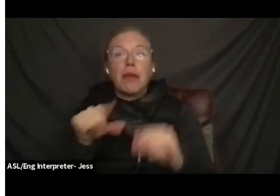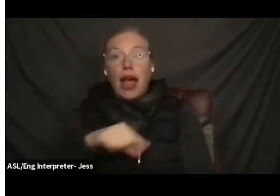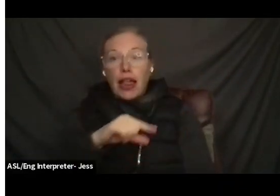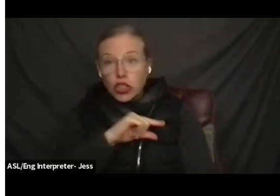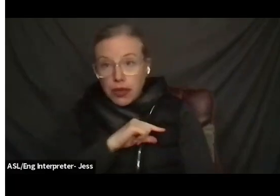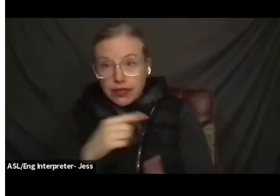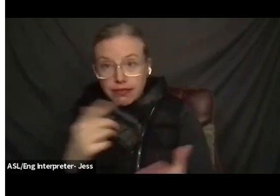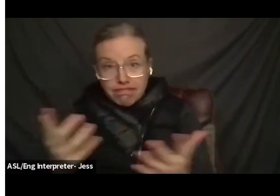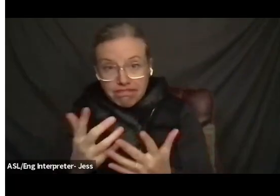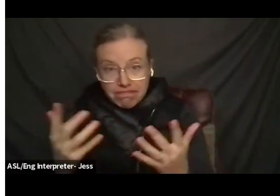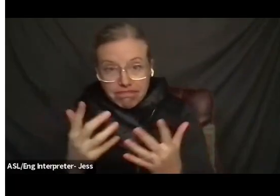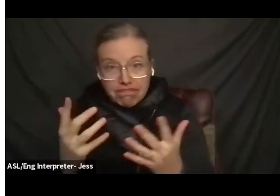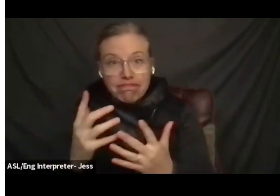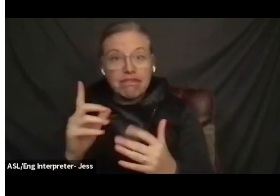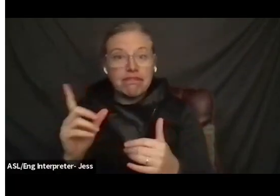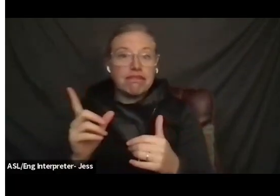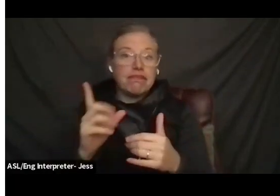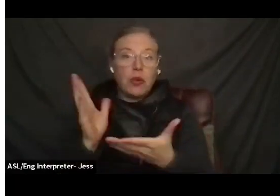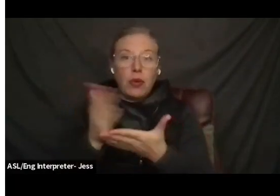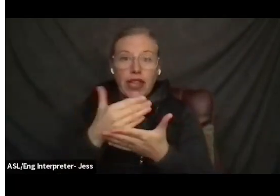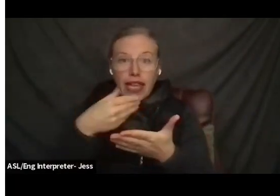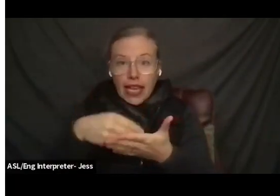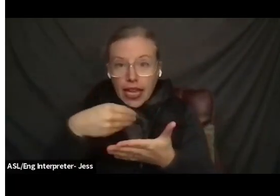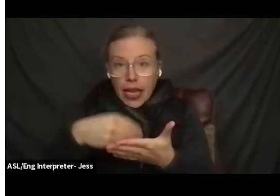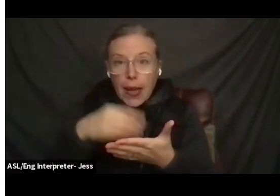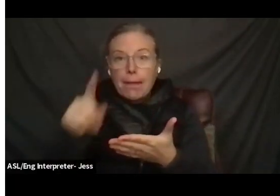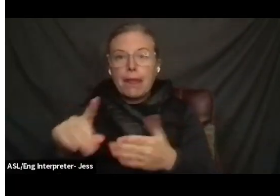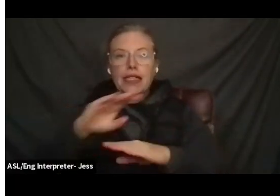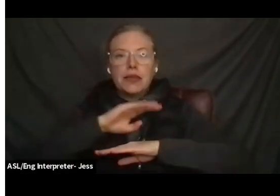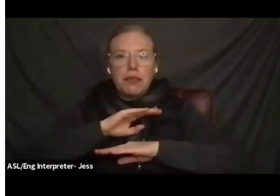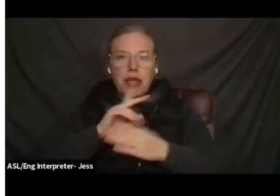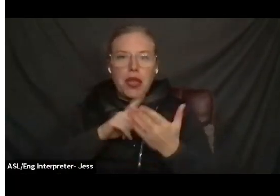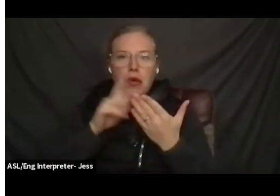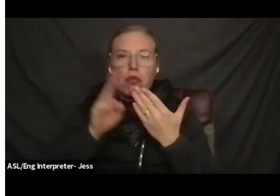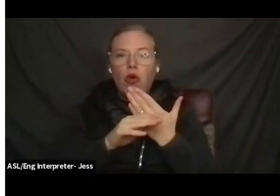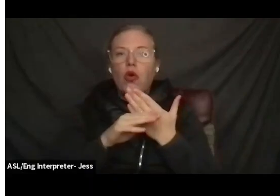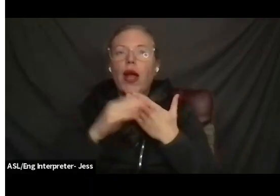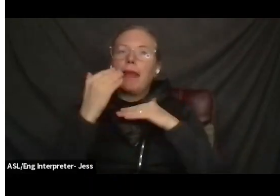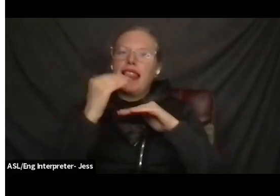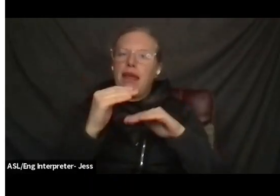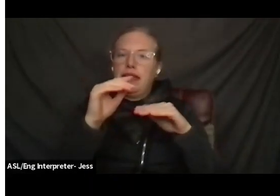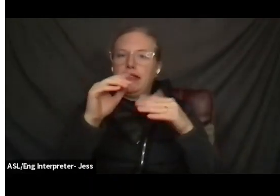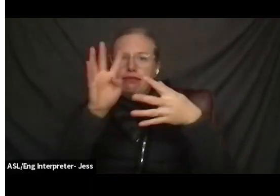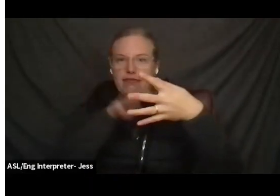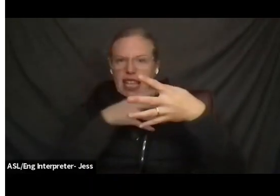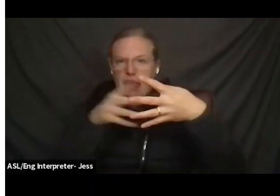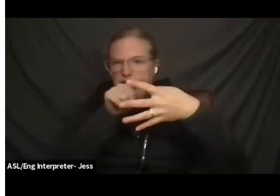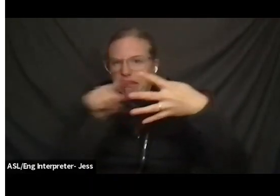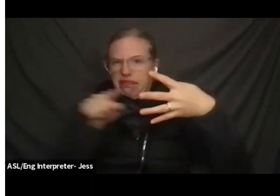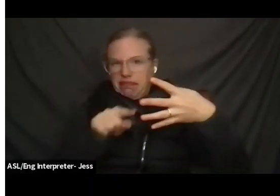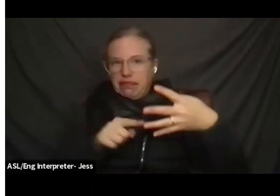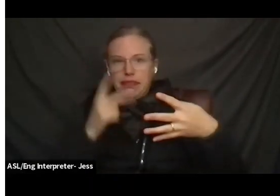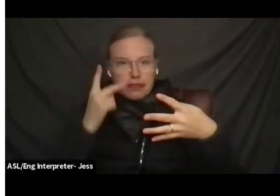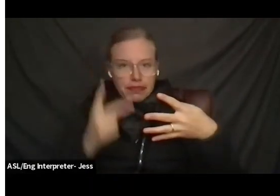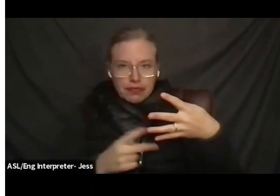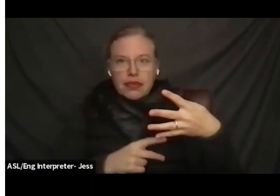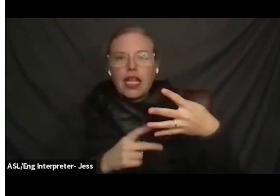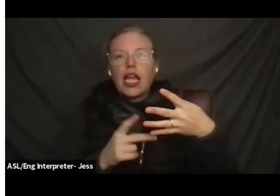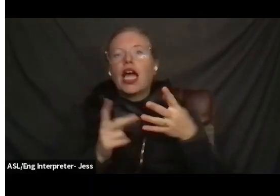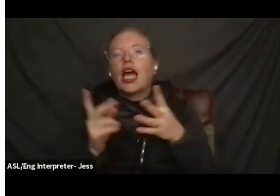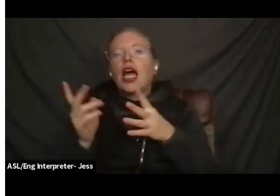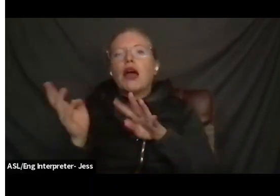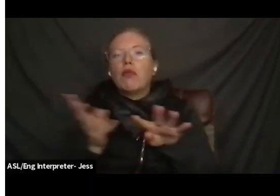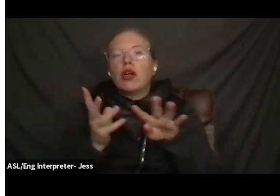eligibility. Starting with income, you must meet the program income limits that are shown in the table. There's a reduction